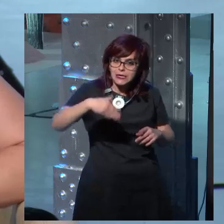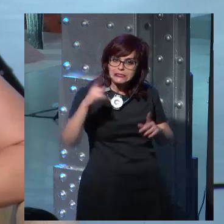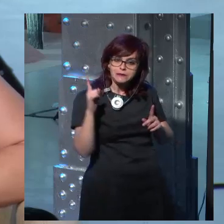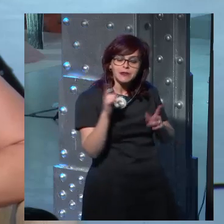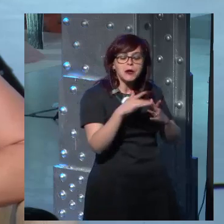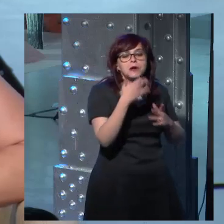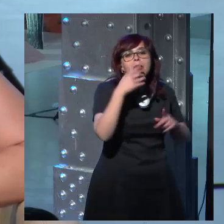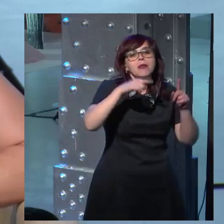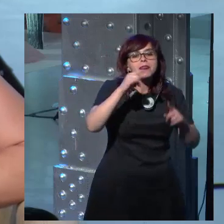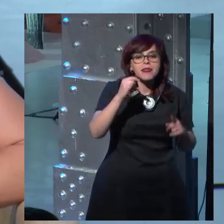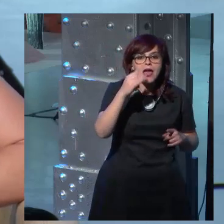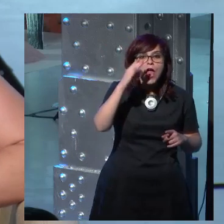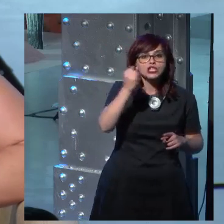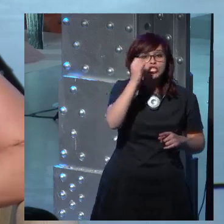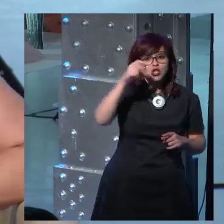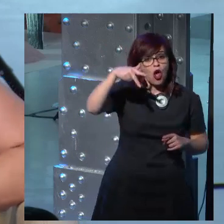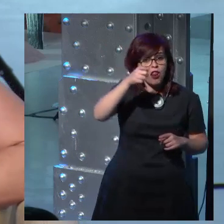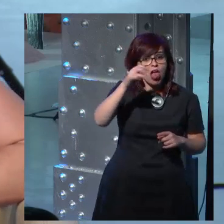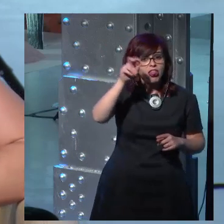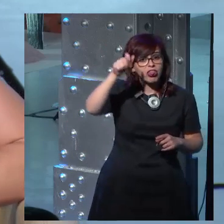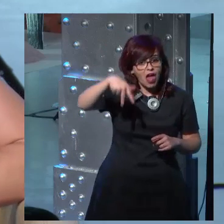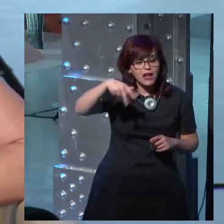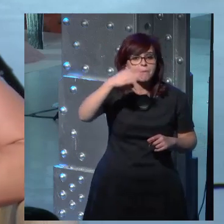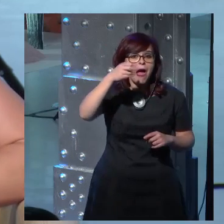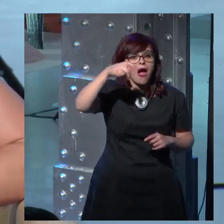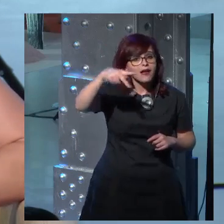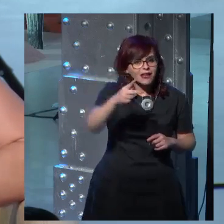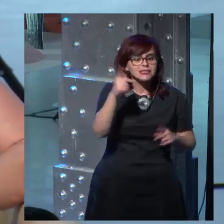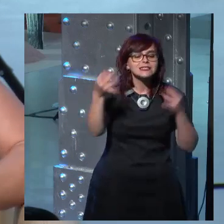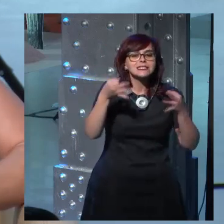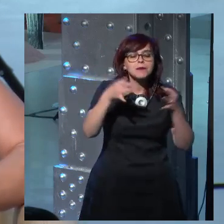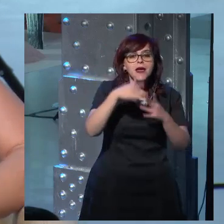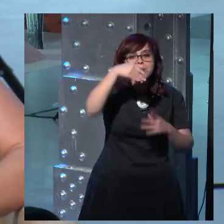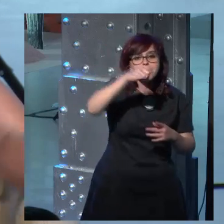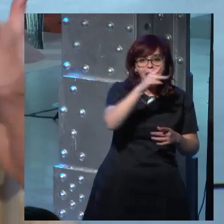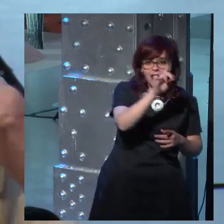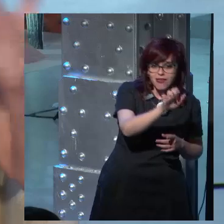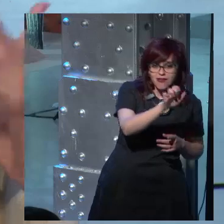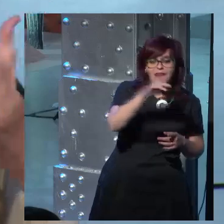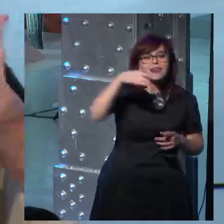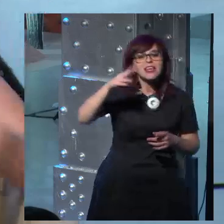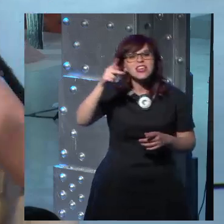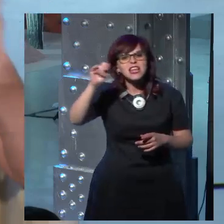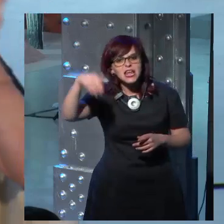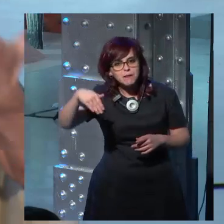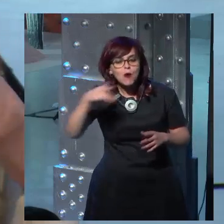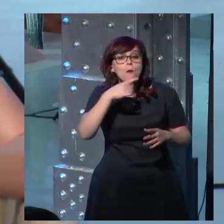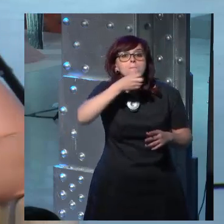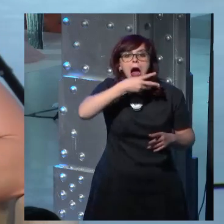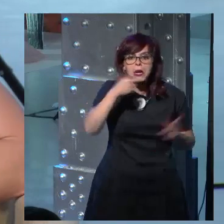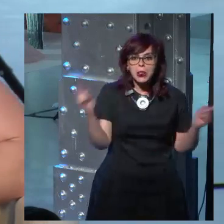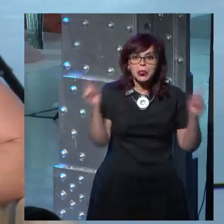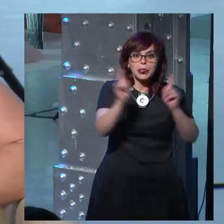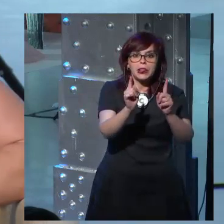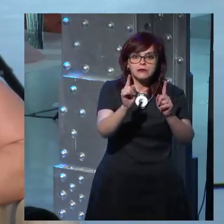discussions about Kim. If Kim and Mike walked into a bar, I think it ends in a staring contest, just because they're both so silent and reticent